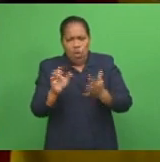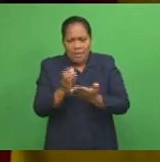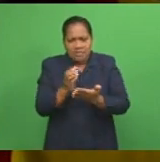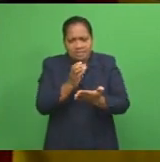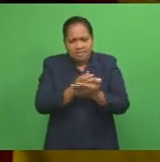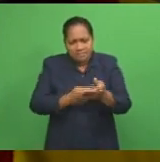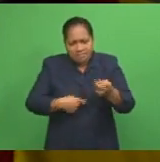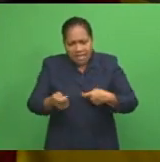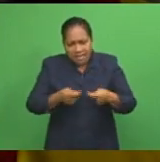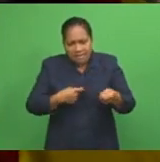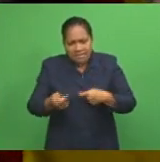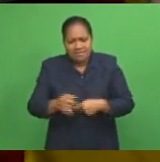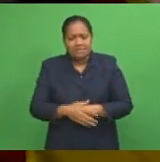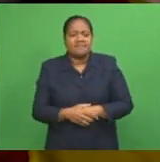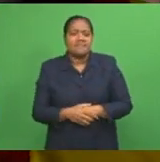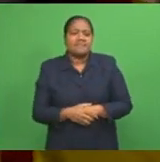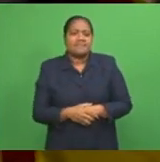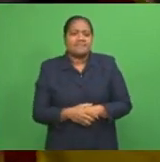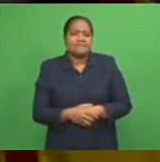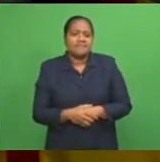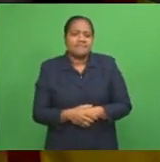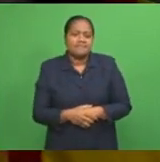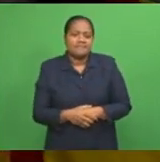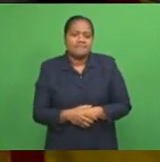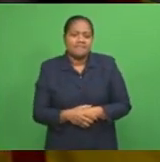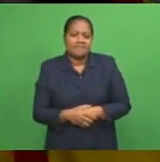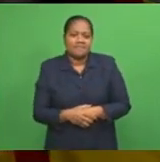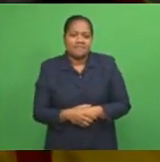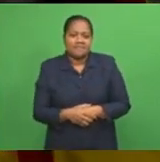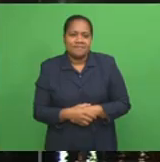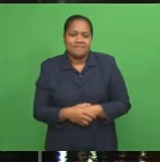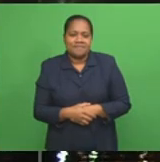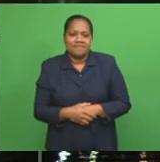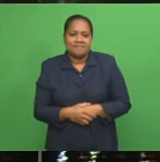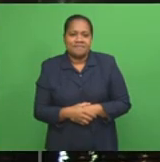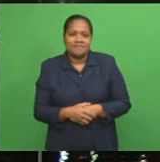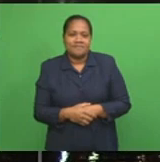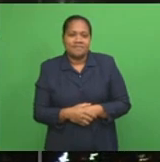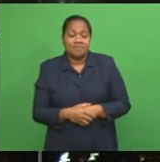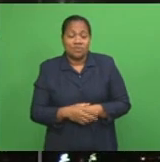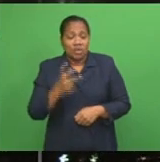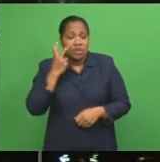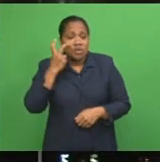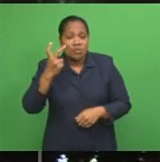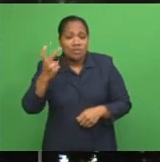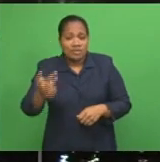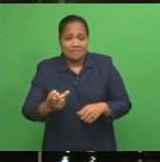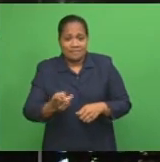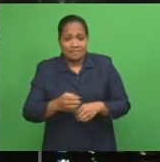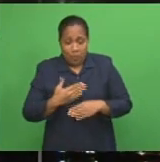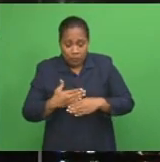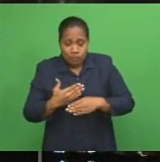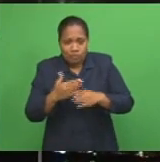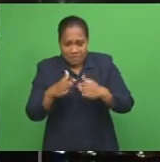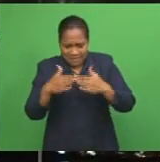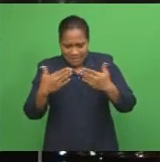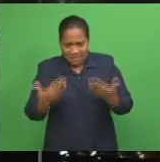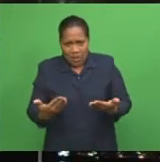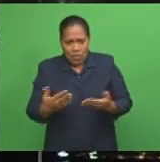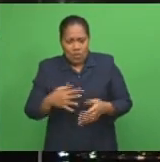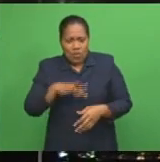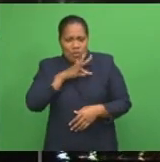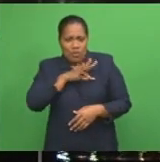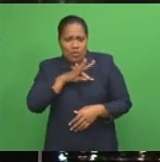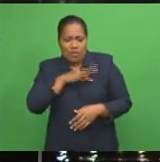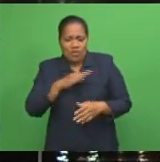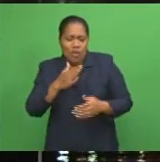the effects of the pandemic. Pranita Prakash, FBC News. Tourism operators are reaping the benefits of the Love Your